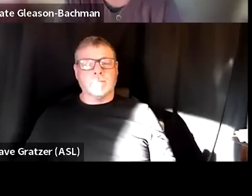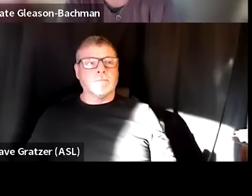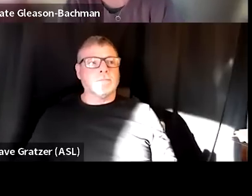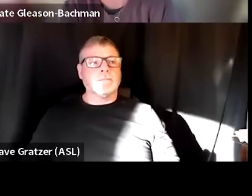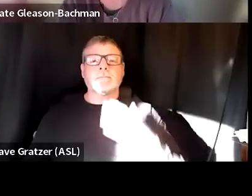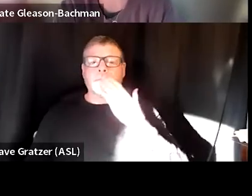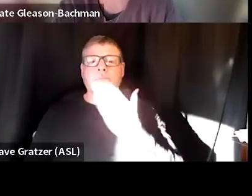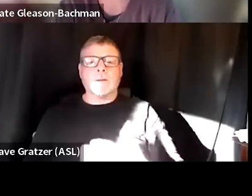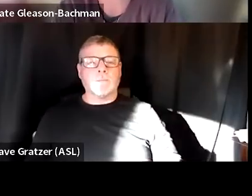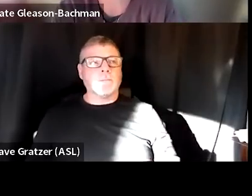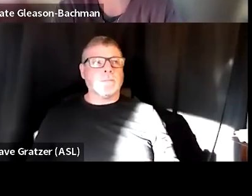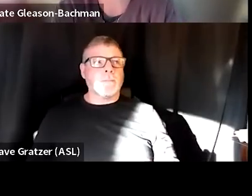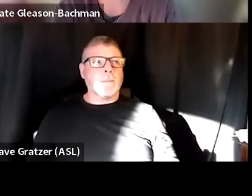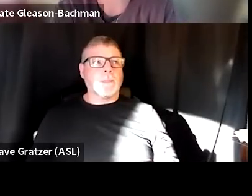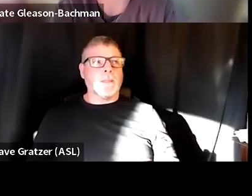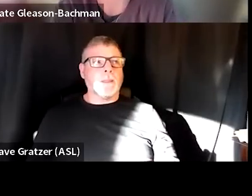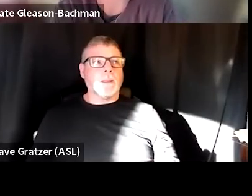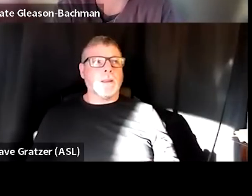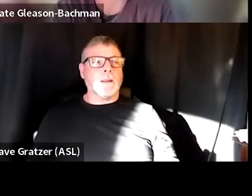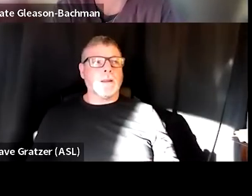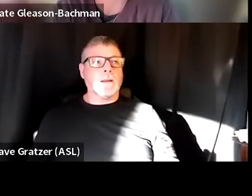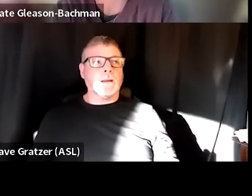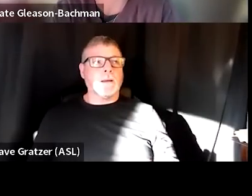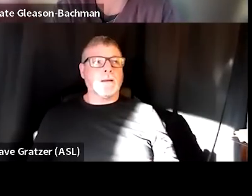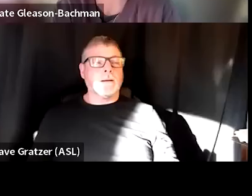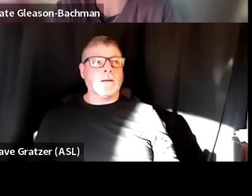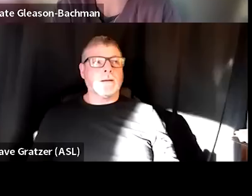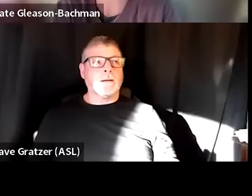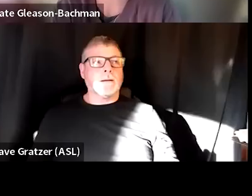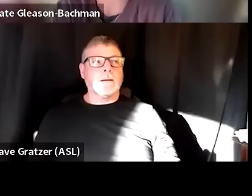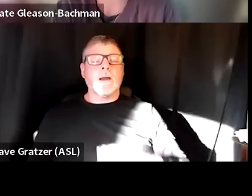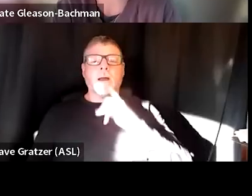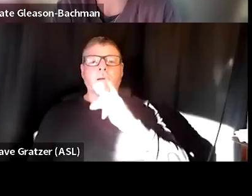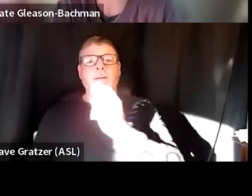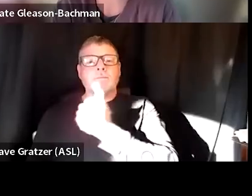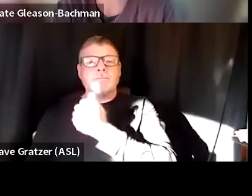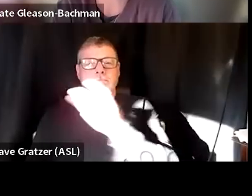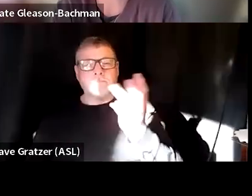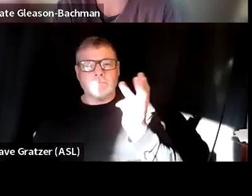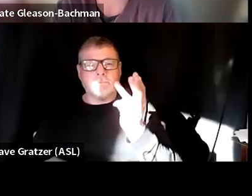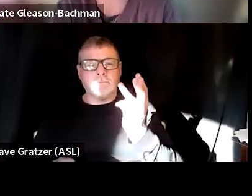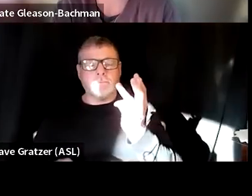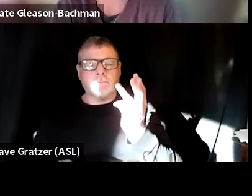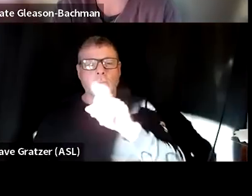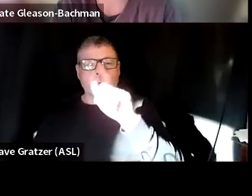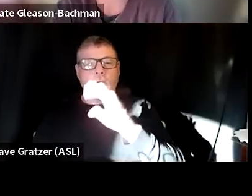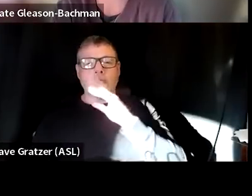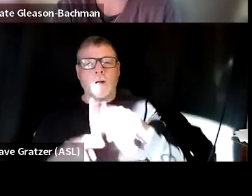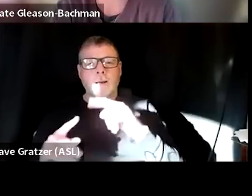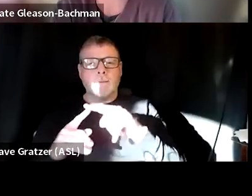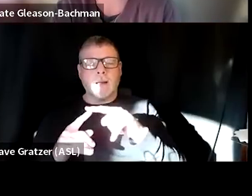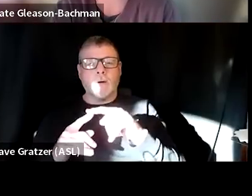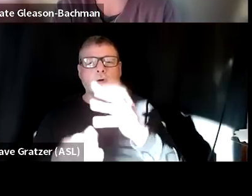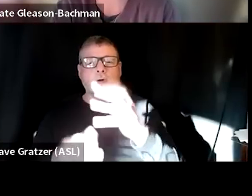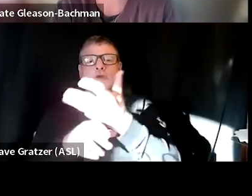Thank you. There have been a few questions also from people about kind of trust building, and I know you all have touched on that, but